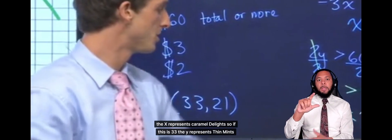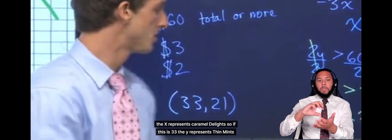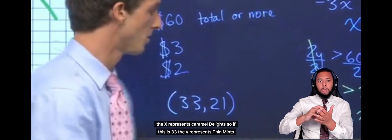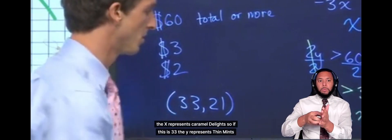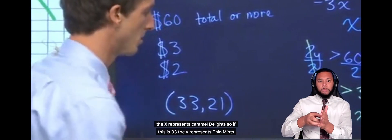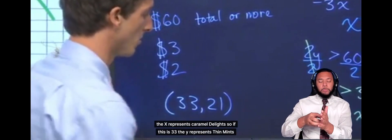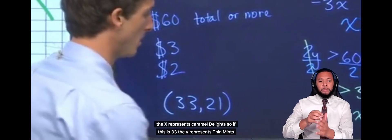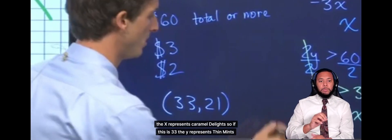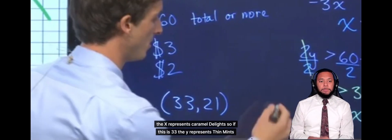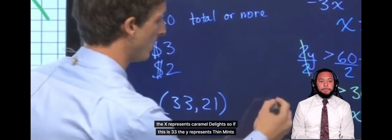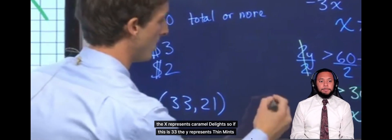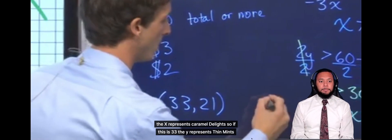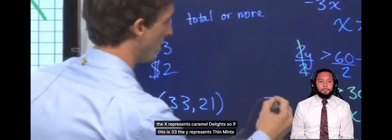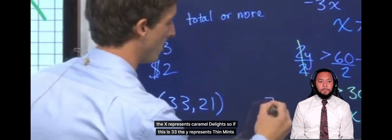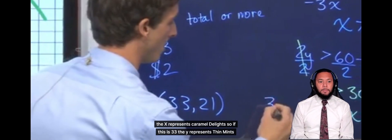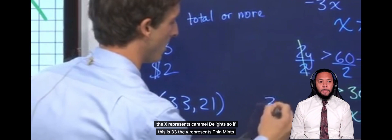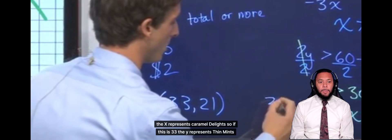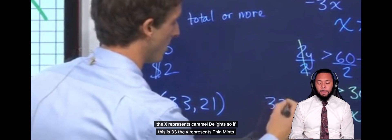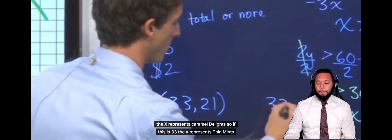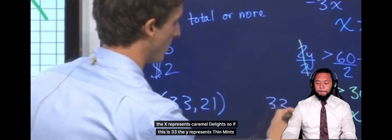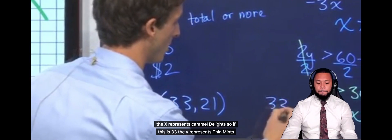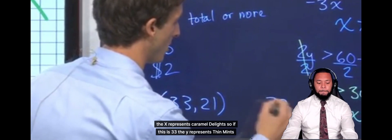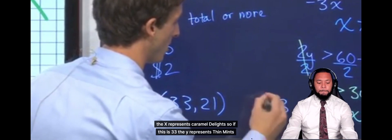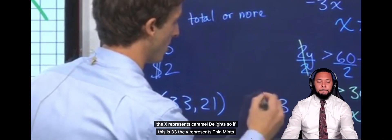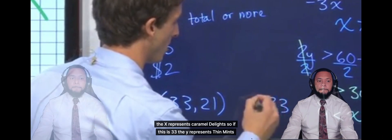So if this is 33,